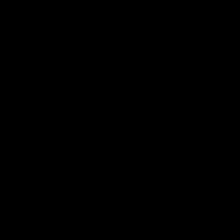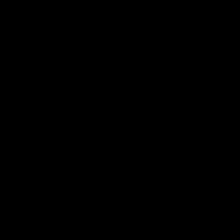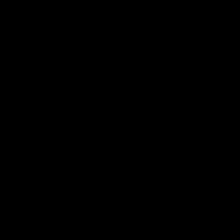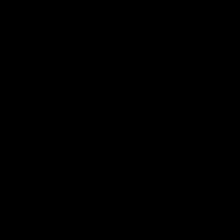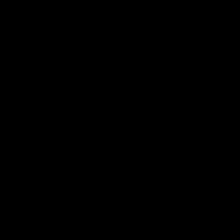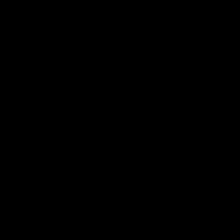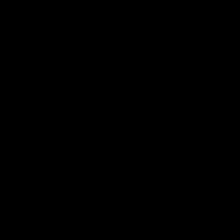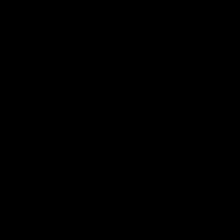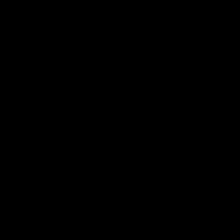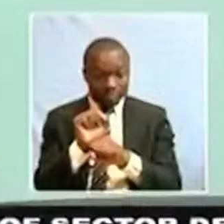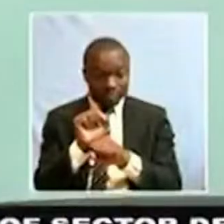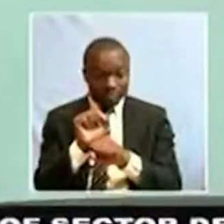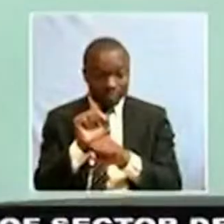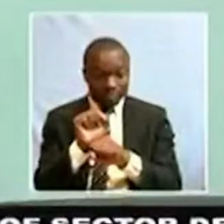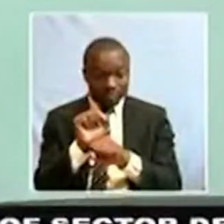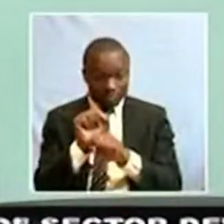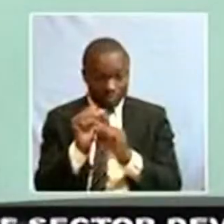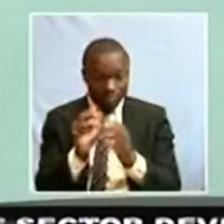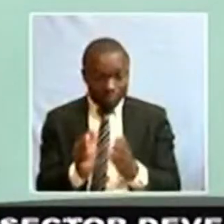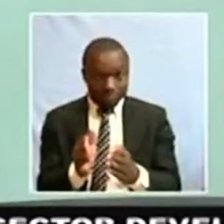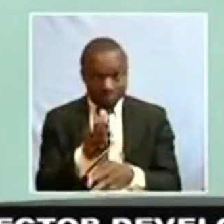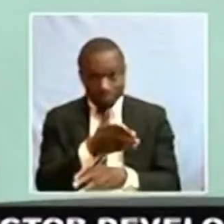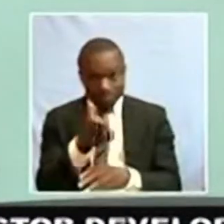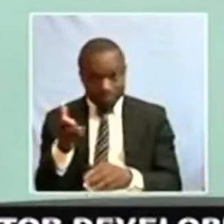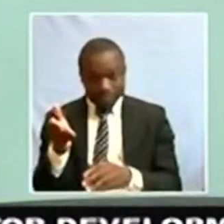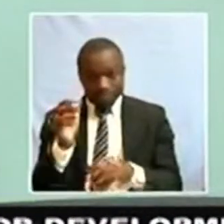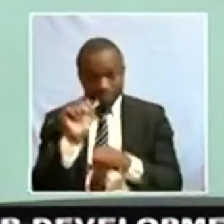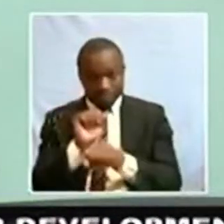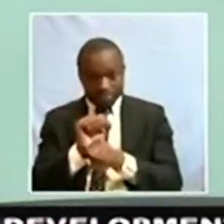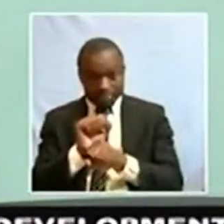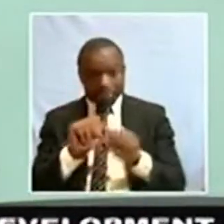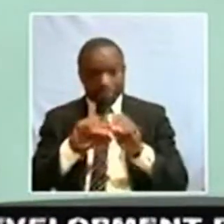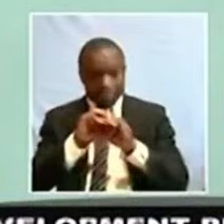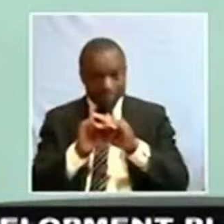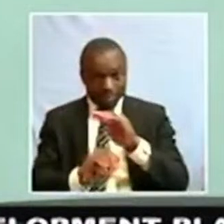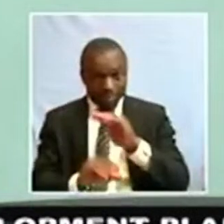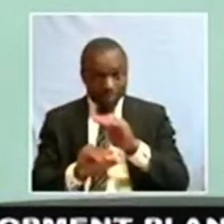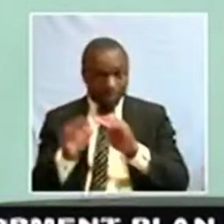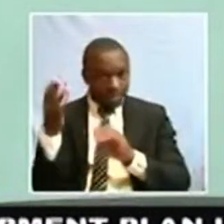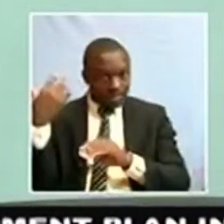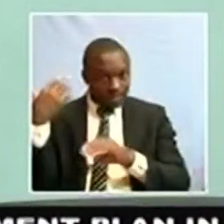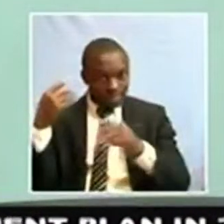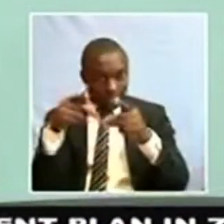is working under previous station.